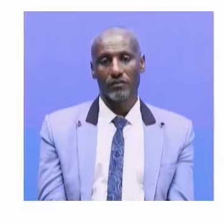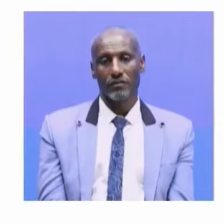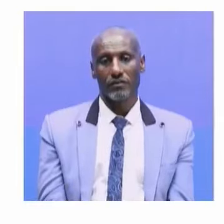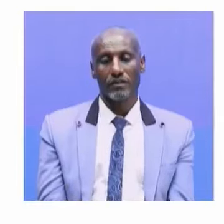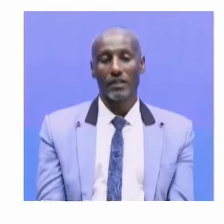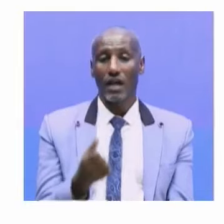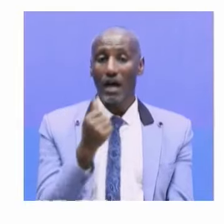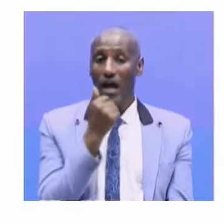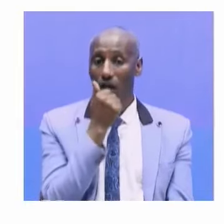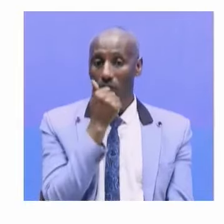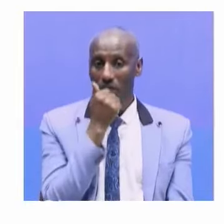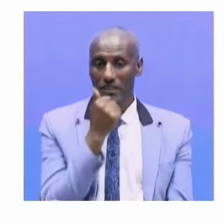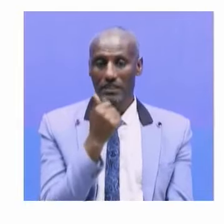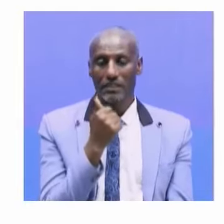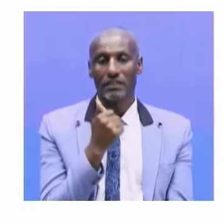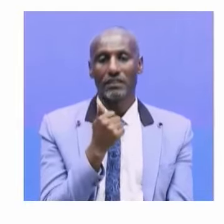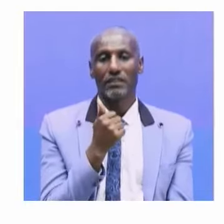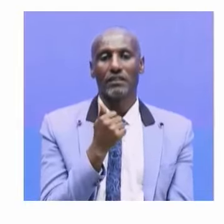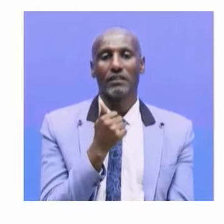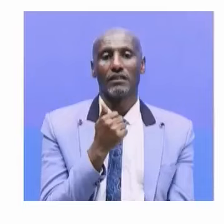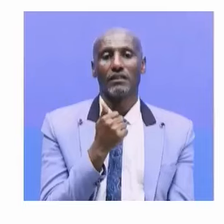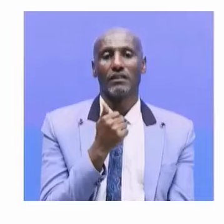apples